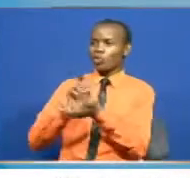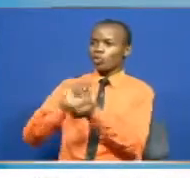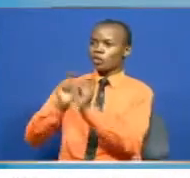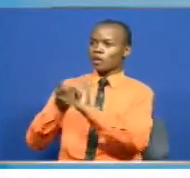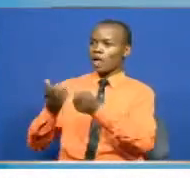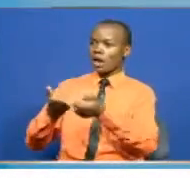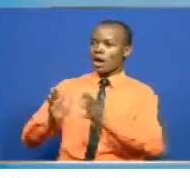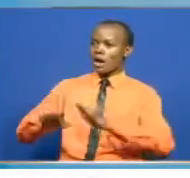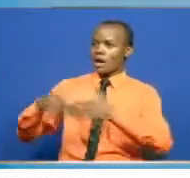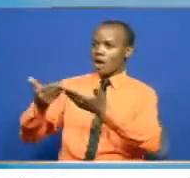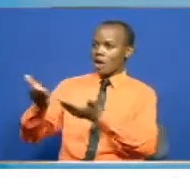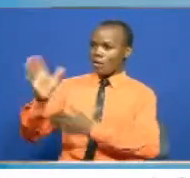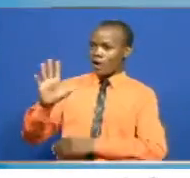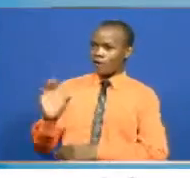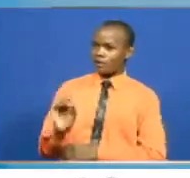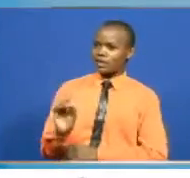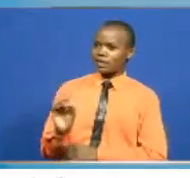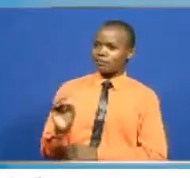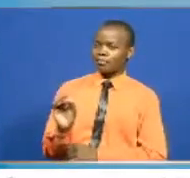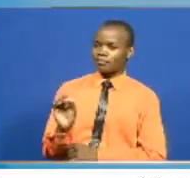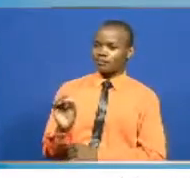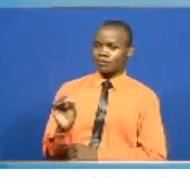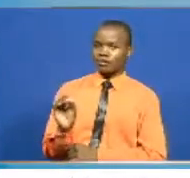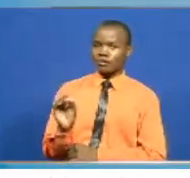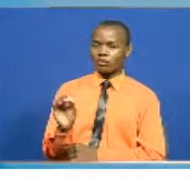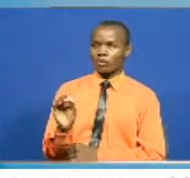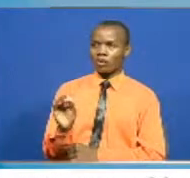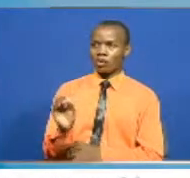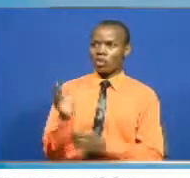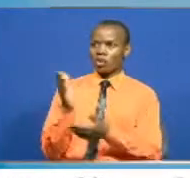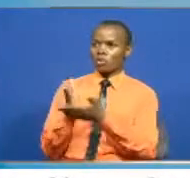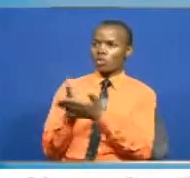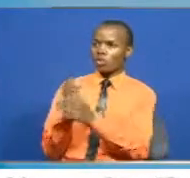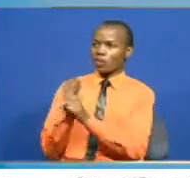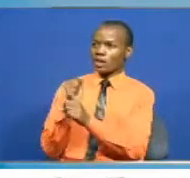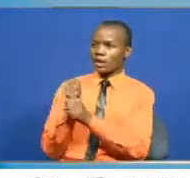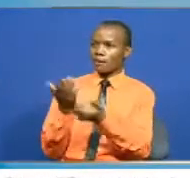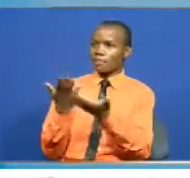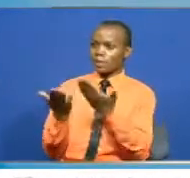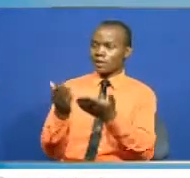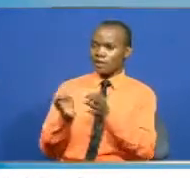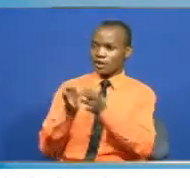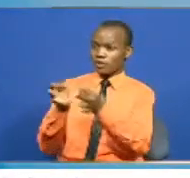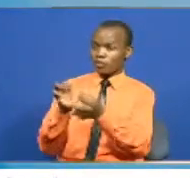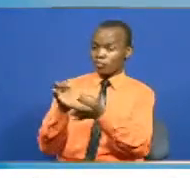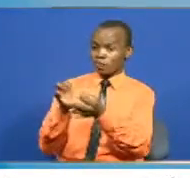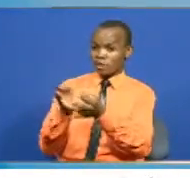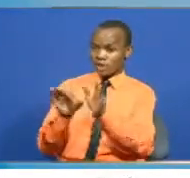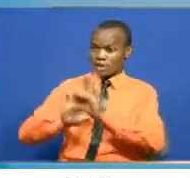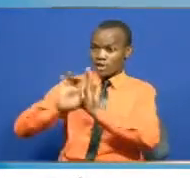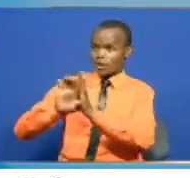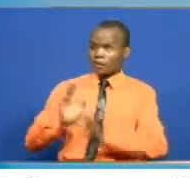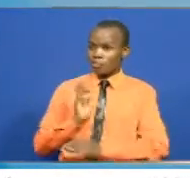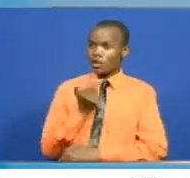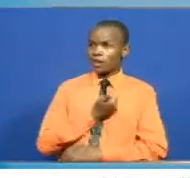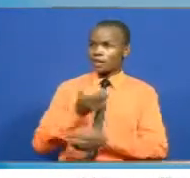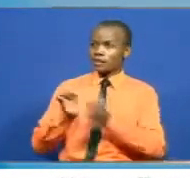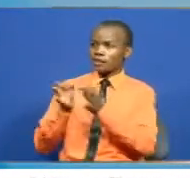the way African African are becoming dominant in terms of, you see, if you go, like us, we went for